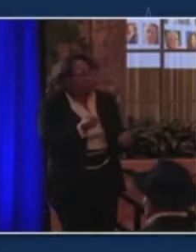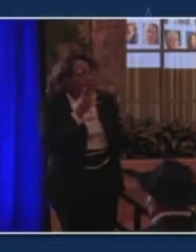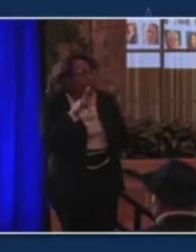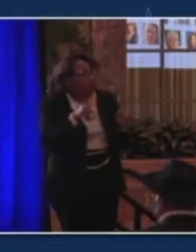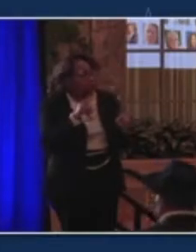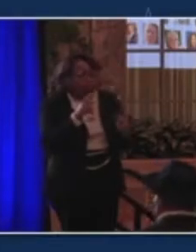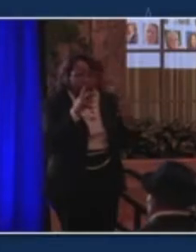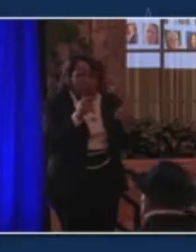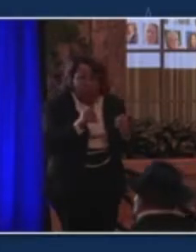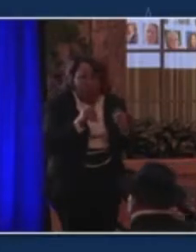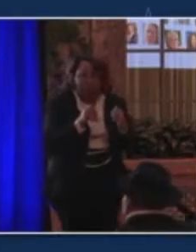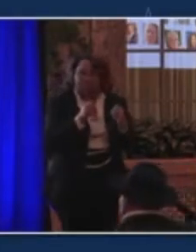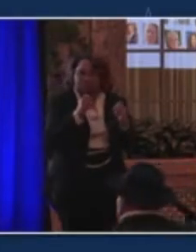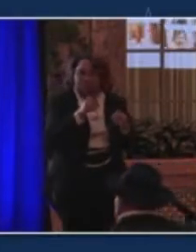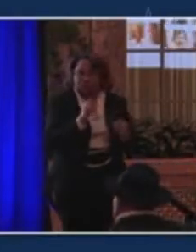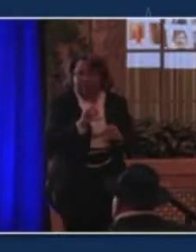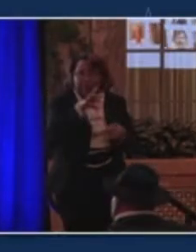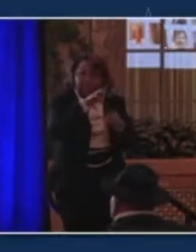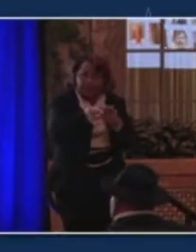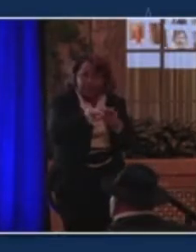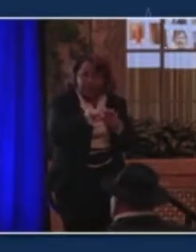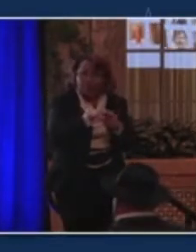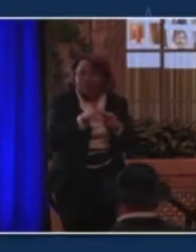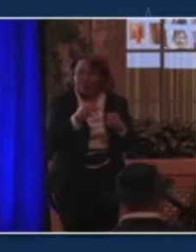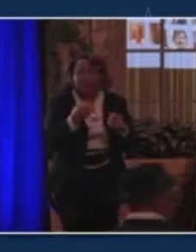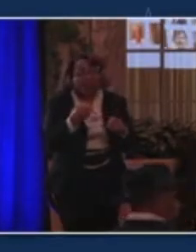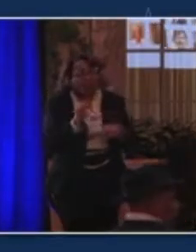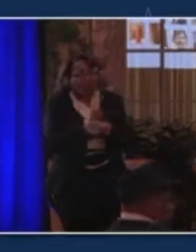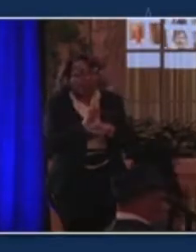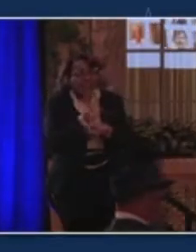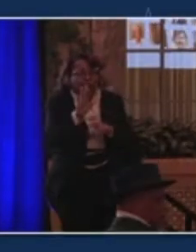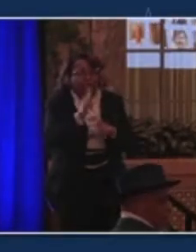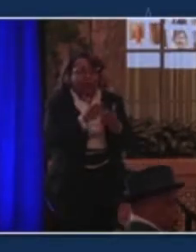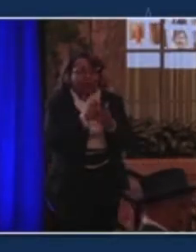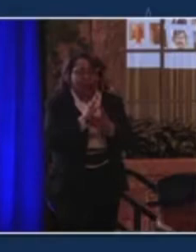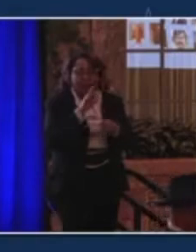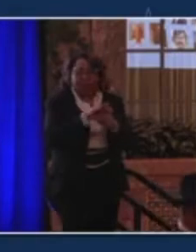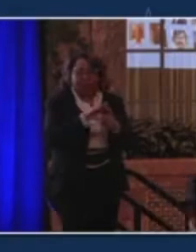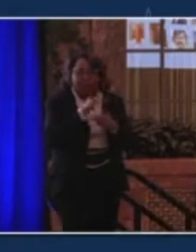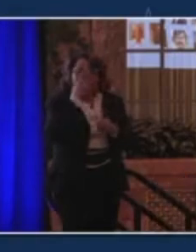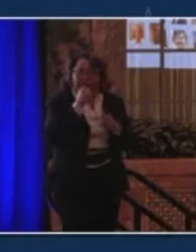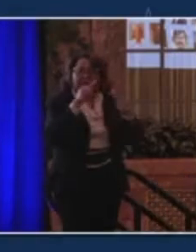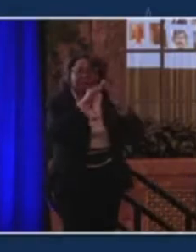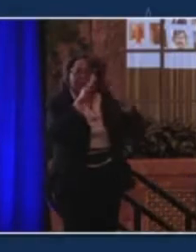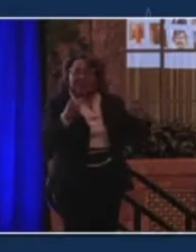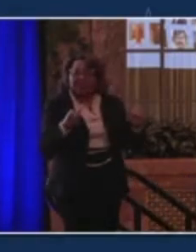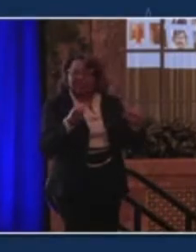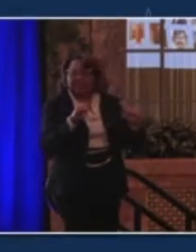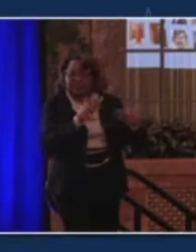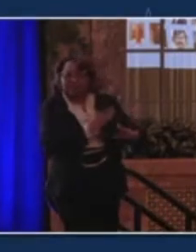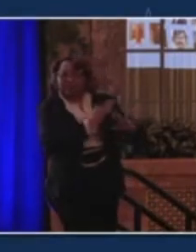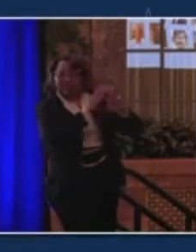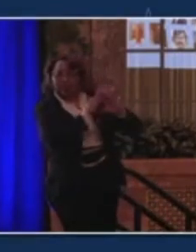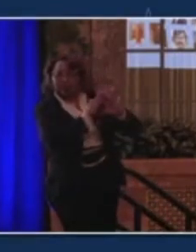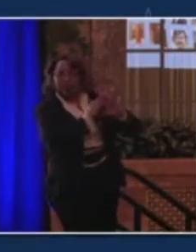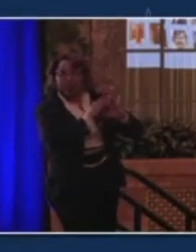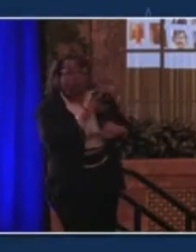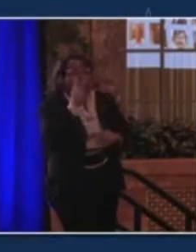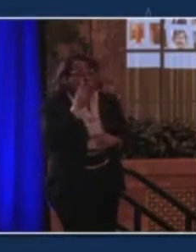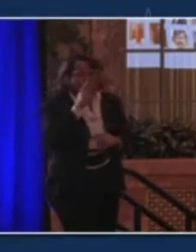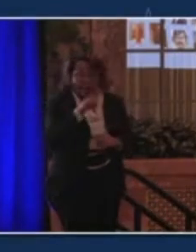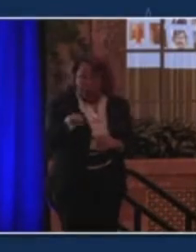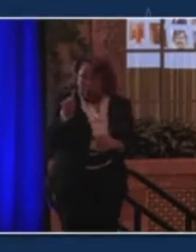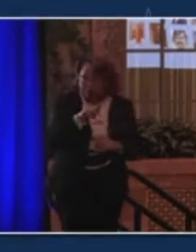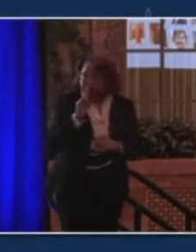cast their ballots but found it hard to exercise their right to vote because of systemic barriers. And I saw that they needed